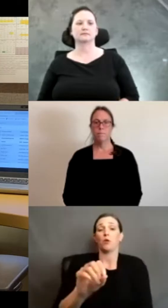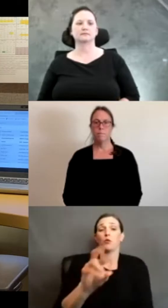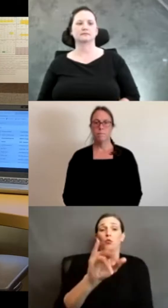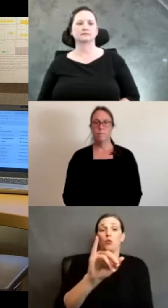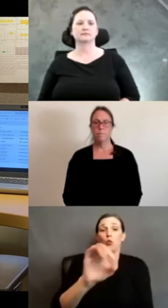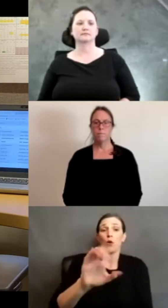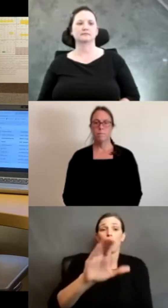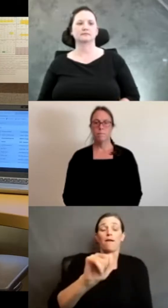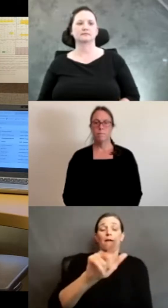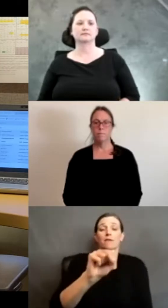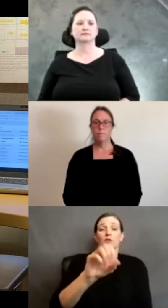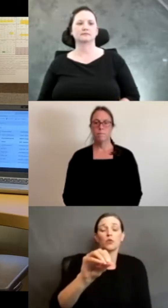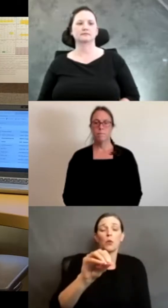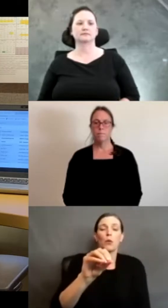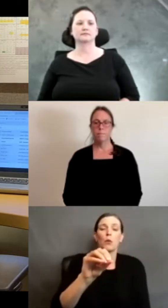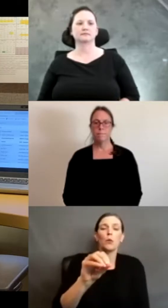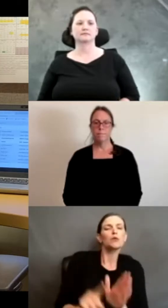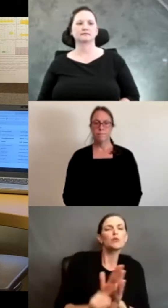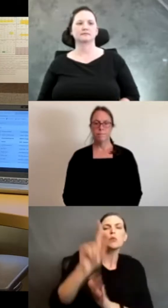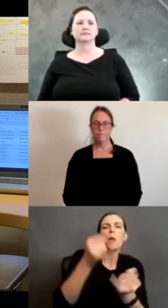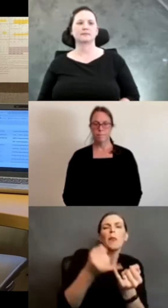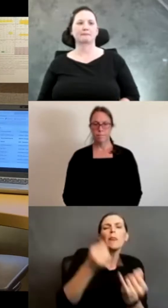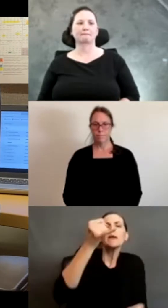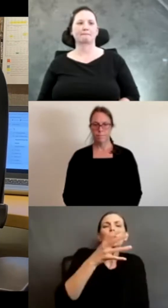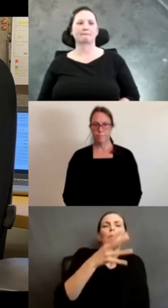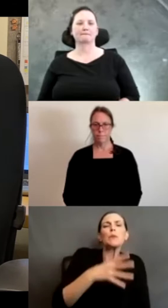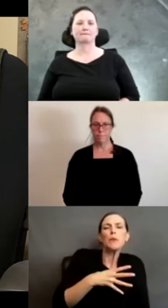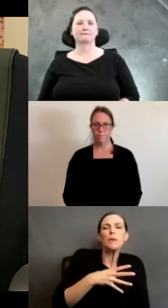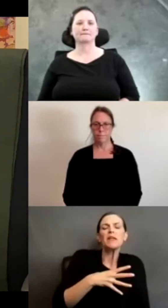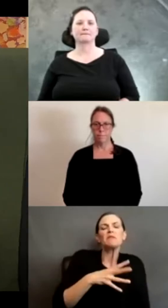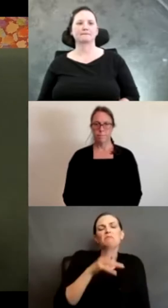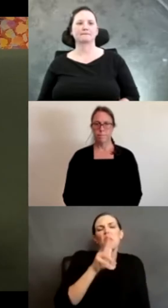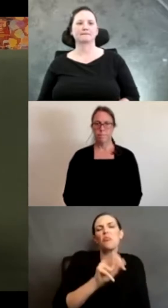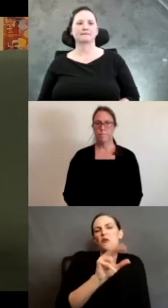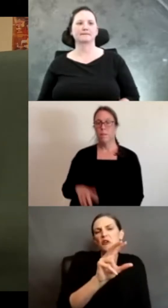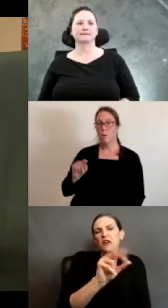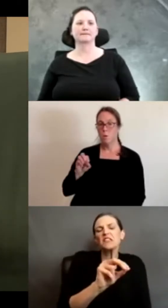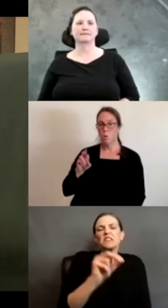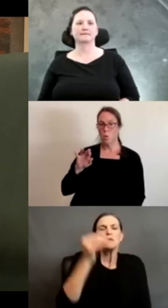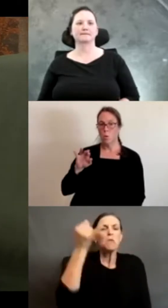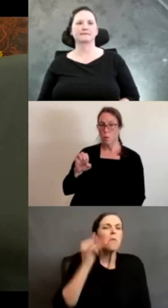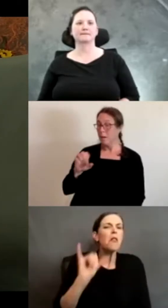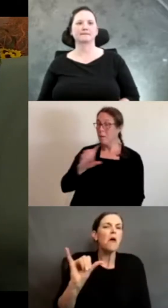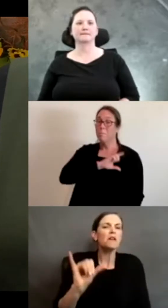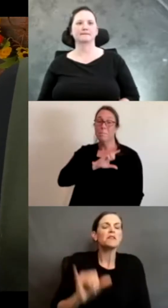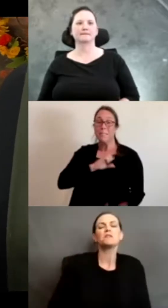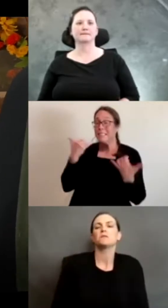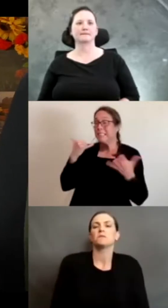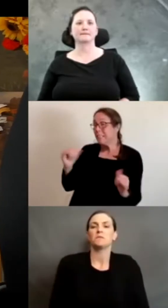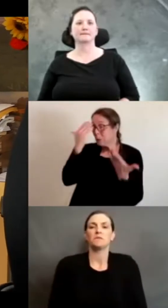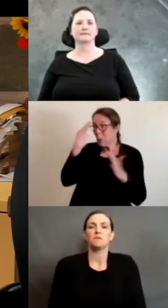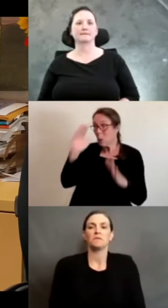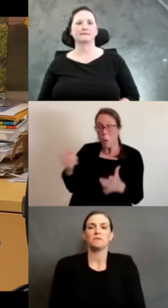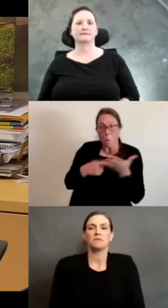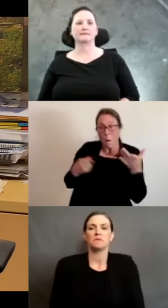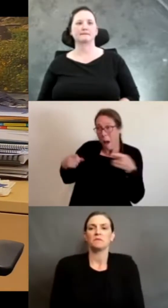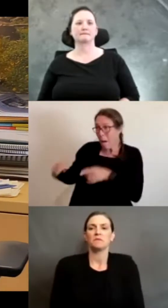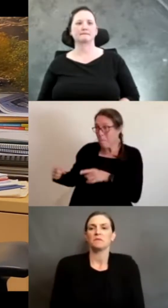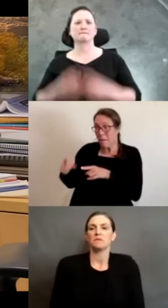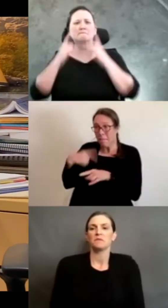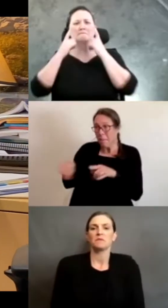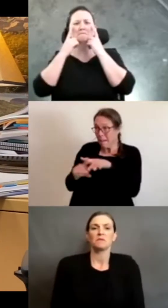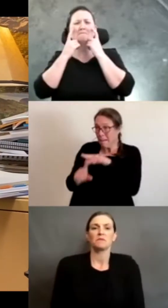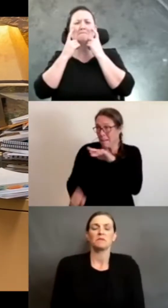in her 30s with blonde hair. The police still have no leads about the disappearance. I'm sorry.